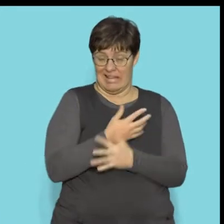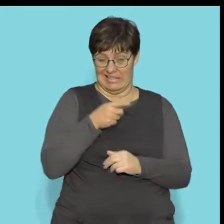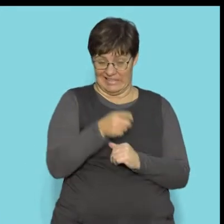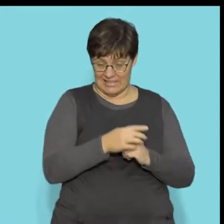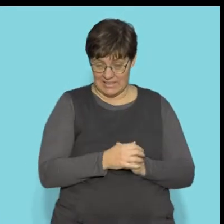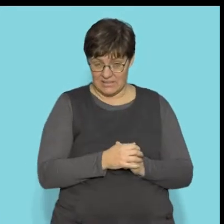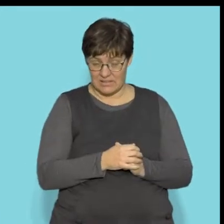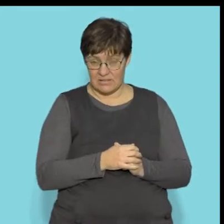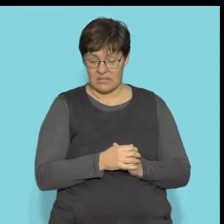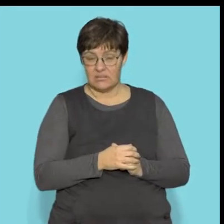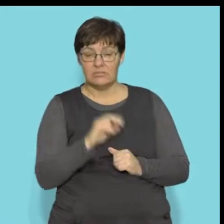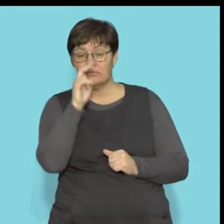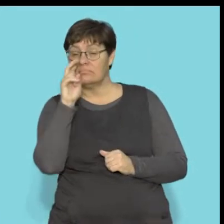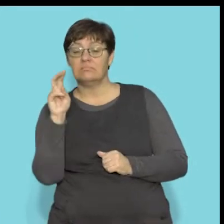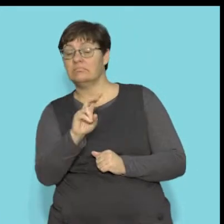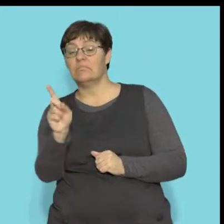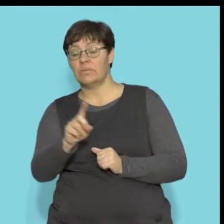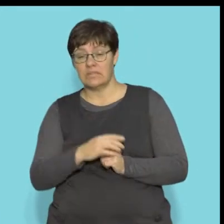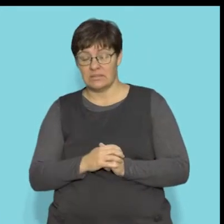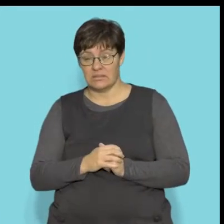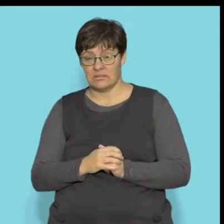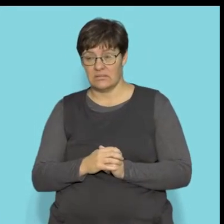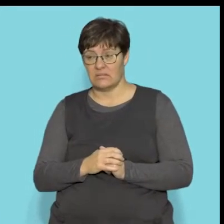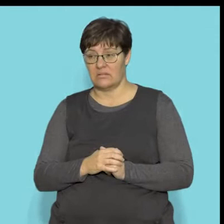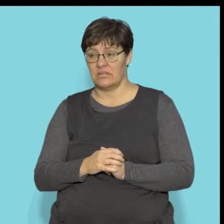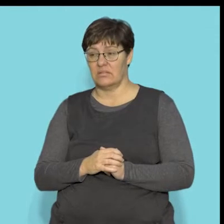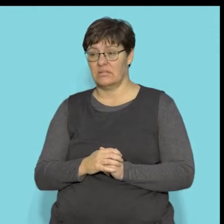exponentially, we see that the